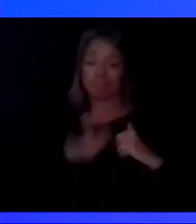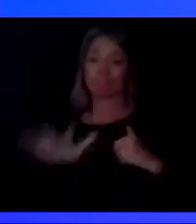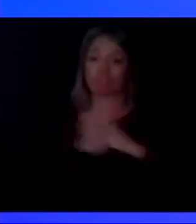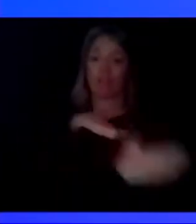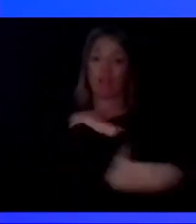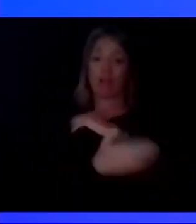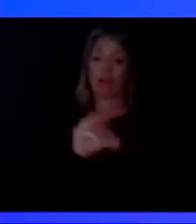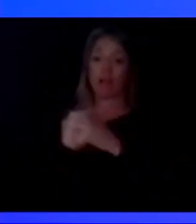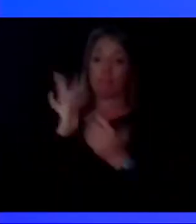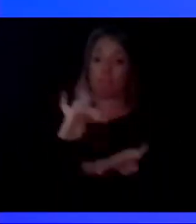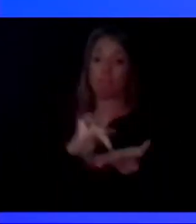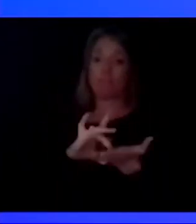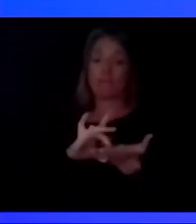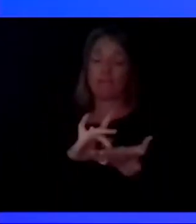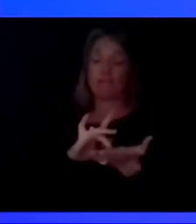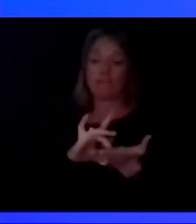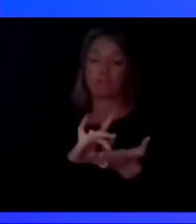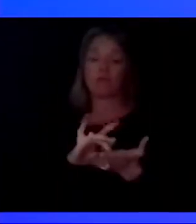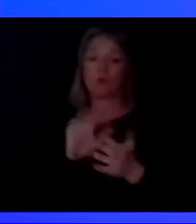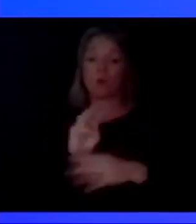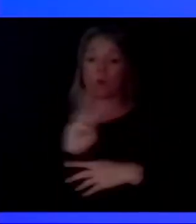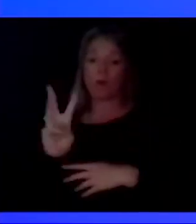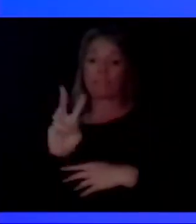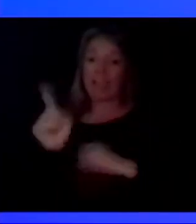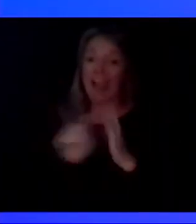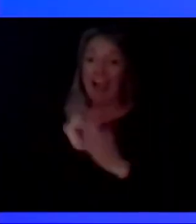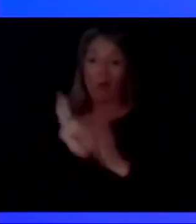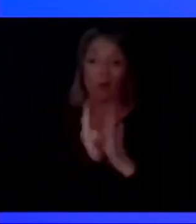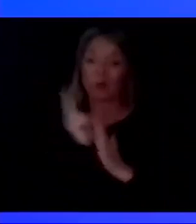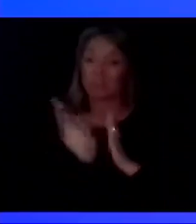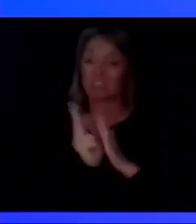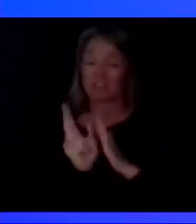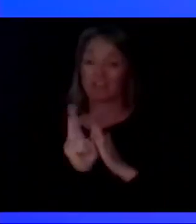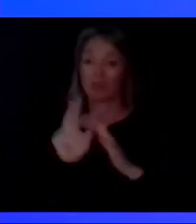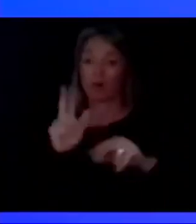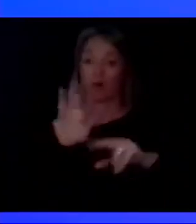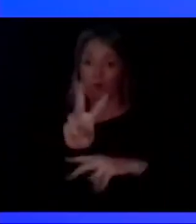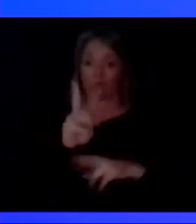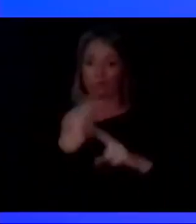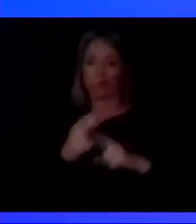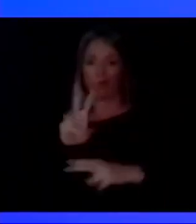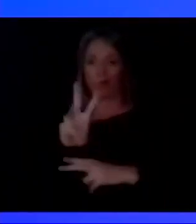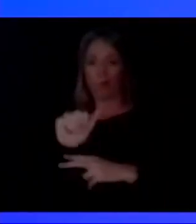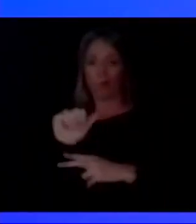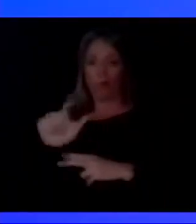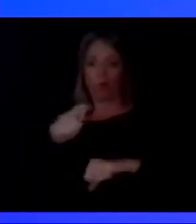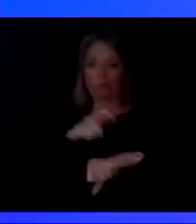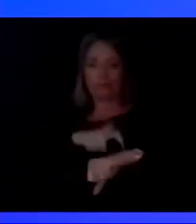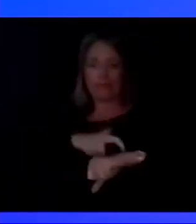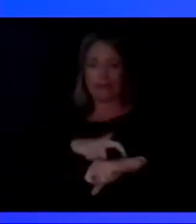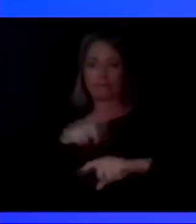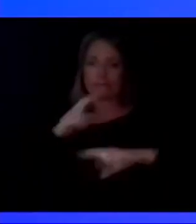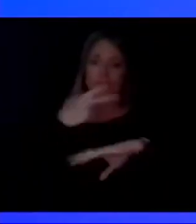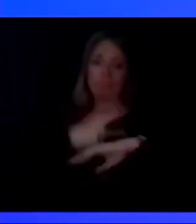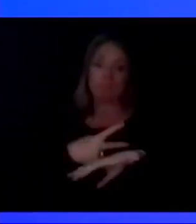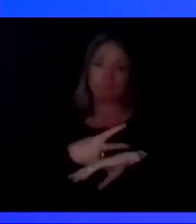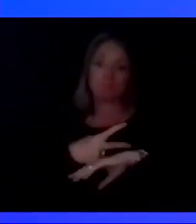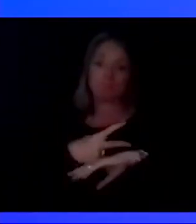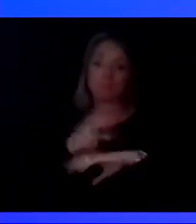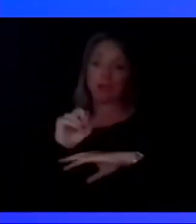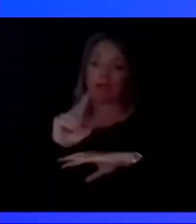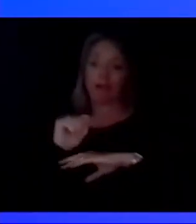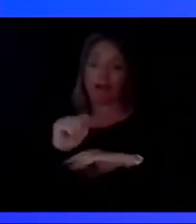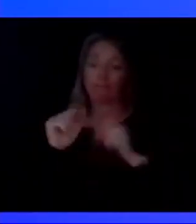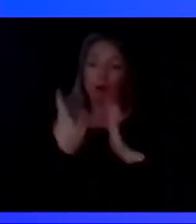wall time, where the EMS crew brings the patient in and they sit on the cot for hours because they can't find a bed. Locally in our region, we don't have hours of wall